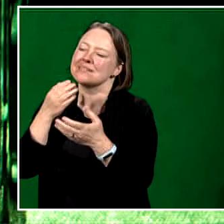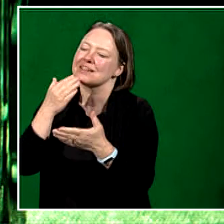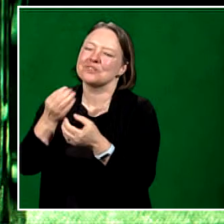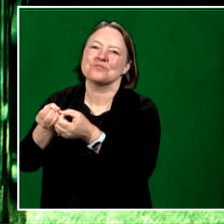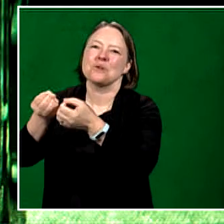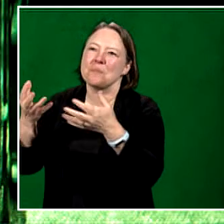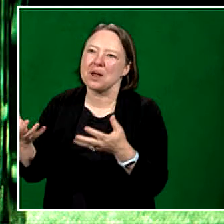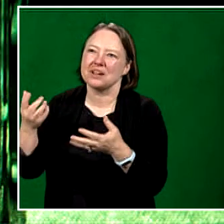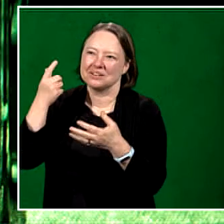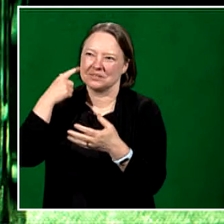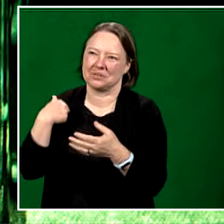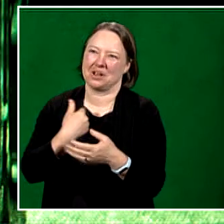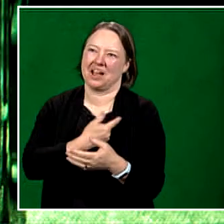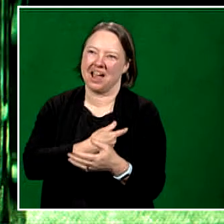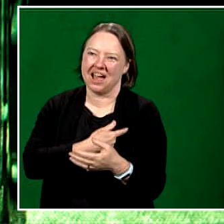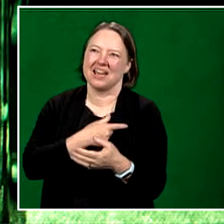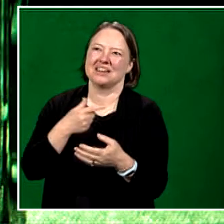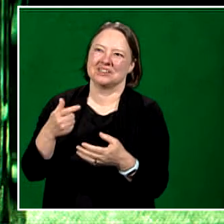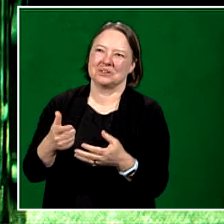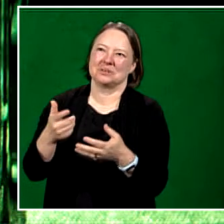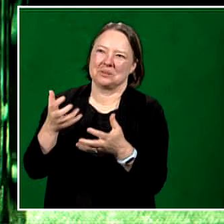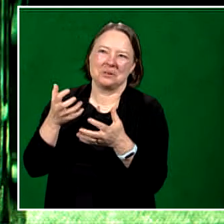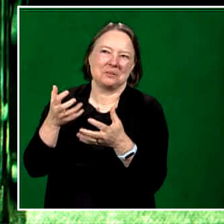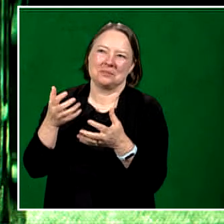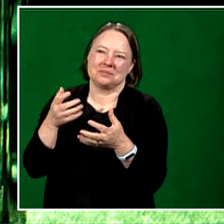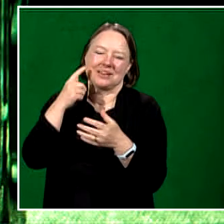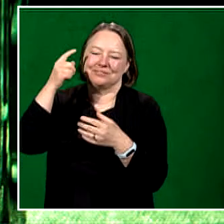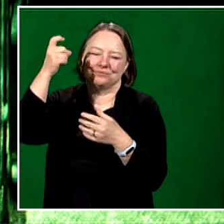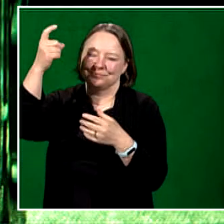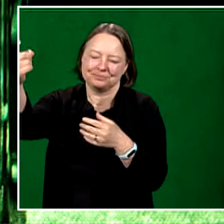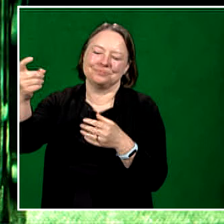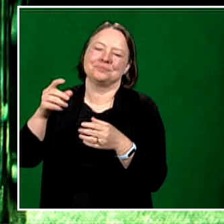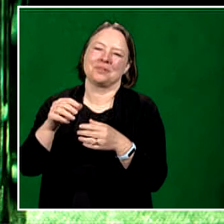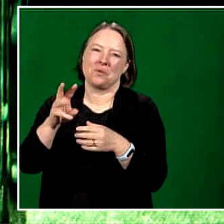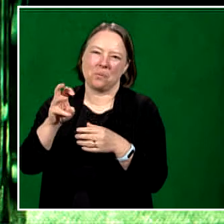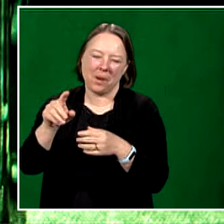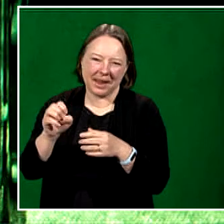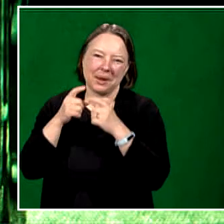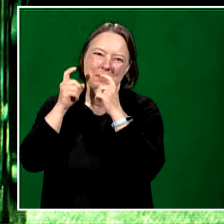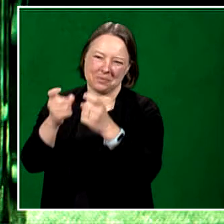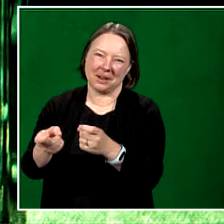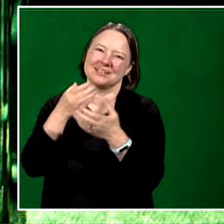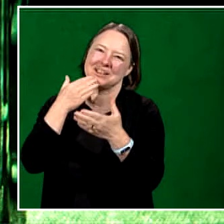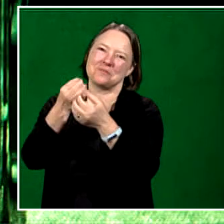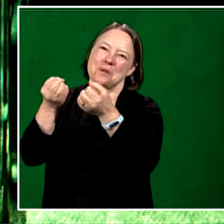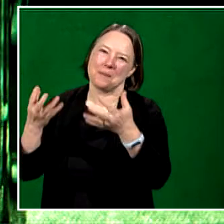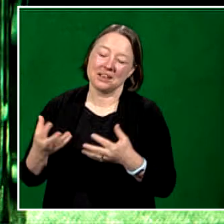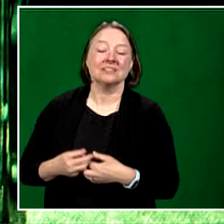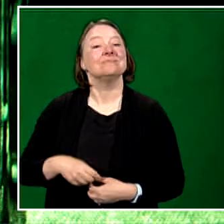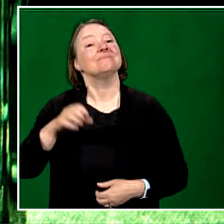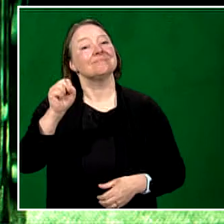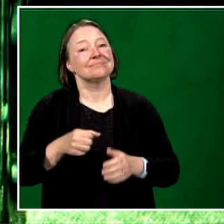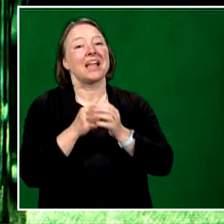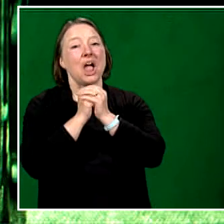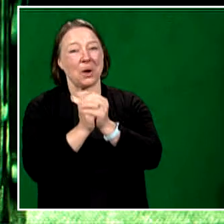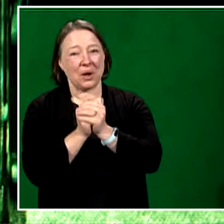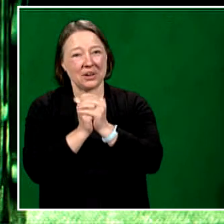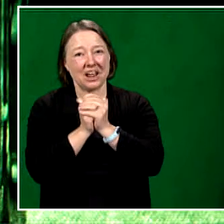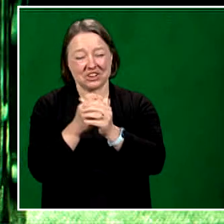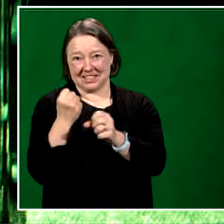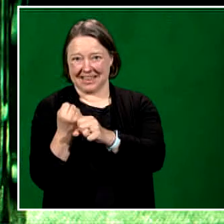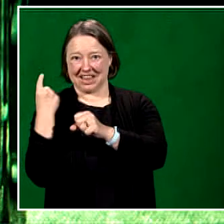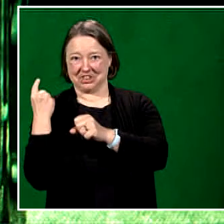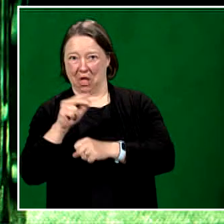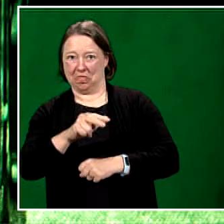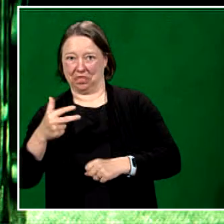opportunity once again. Be among the best teams in 2020 Wege Prize. Thank you very much. Yes, and congratulations on last year winning 3rd